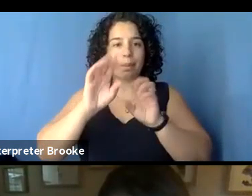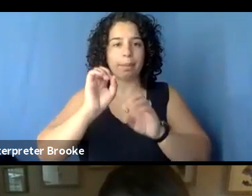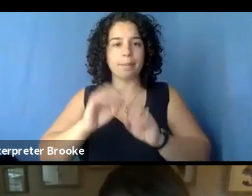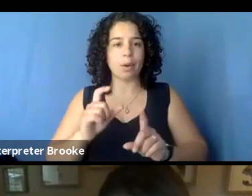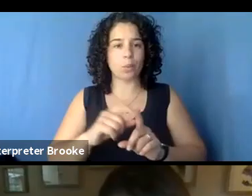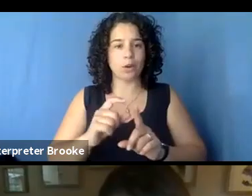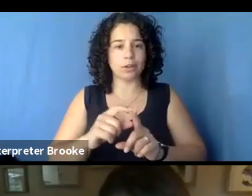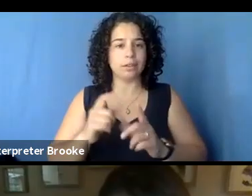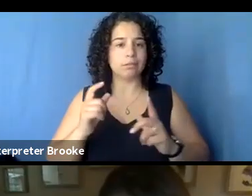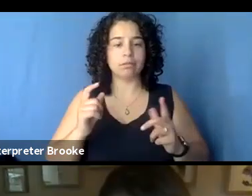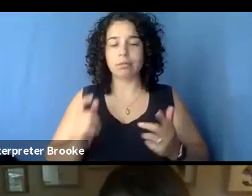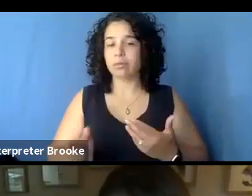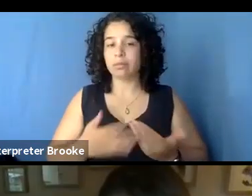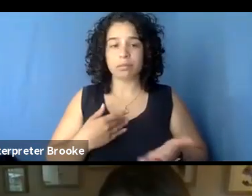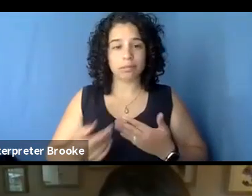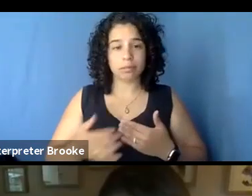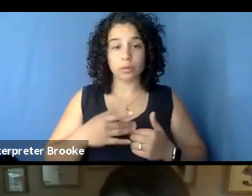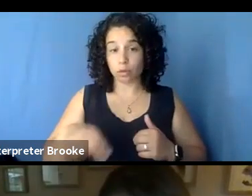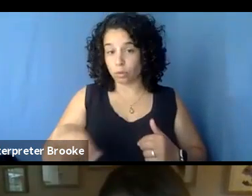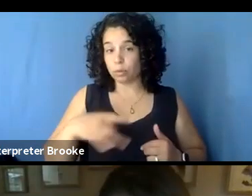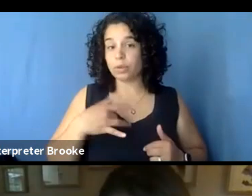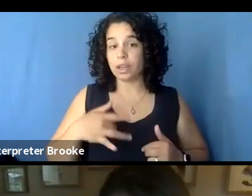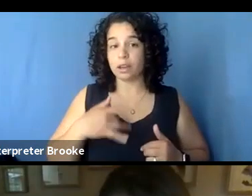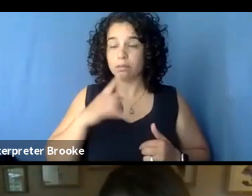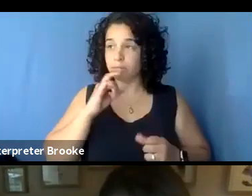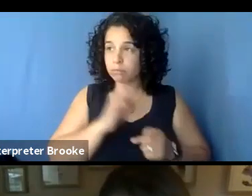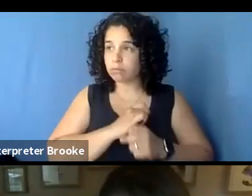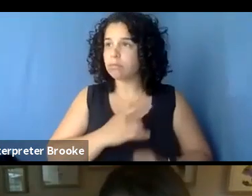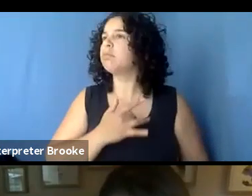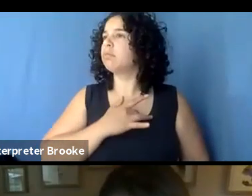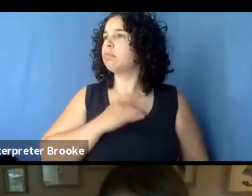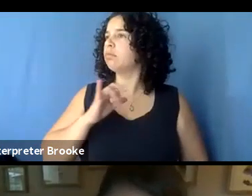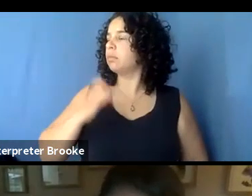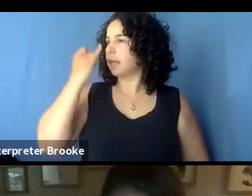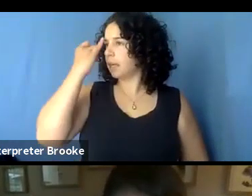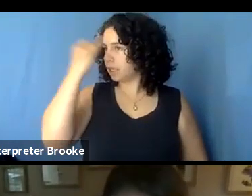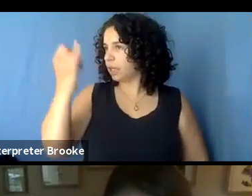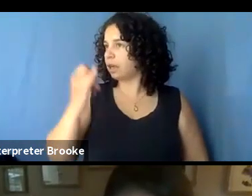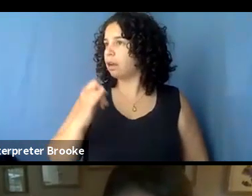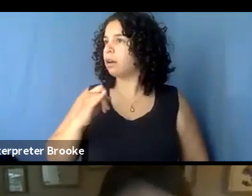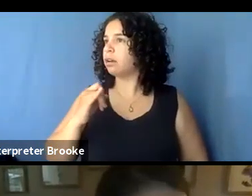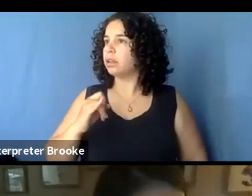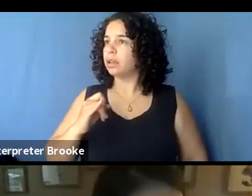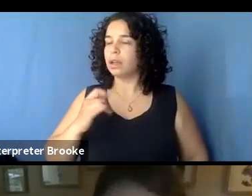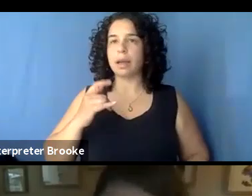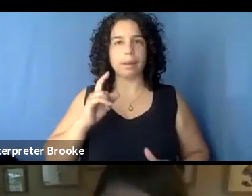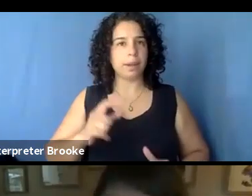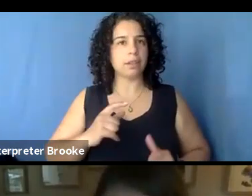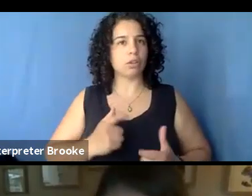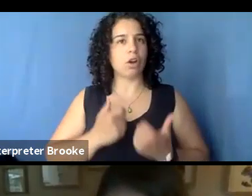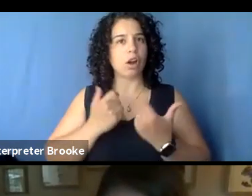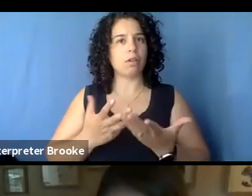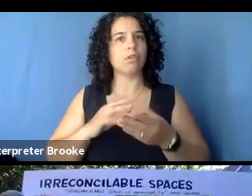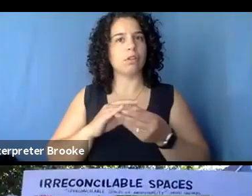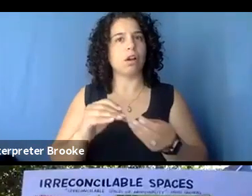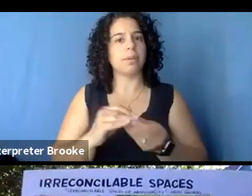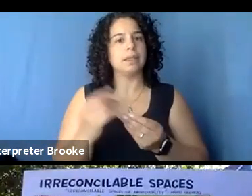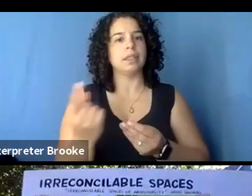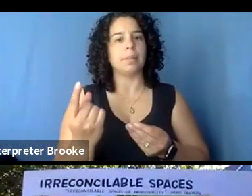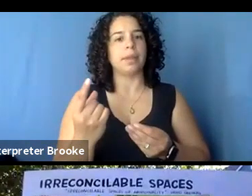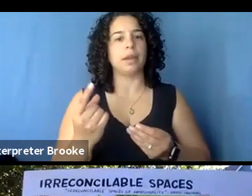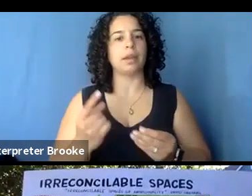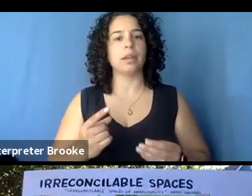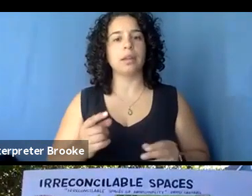Something that resonates, that prompts with us, that we're driven to offer. And again, I don't offer